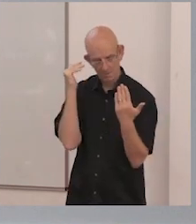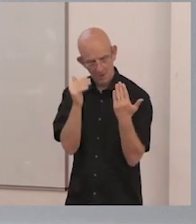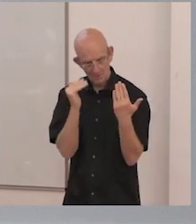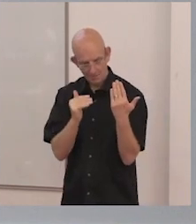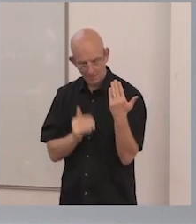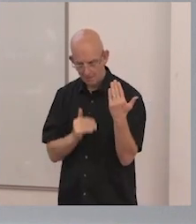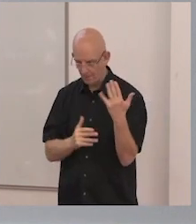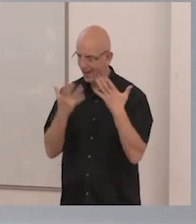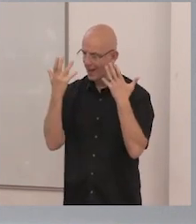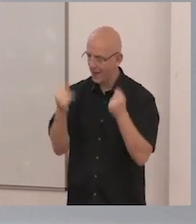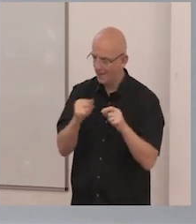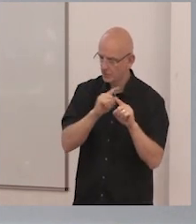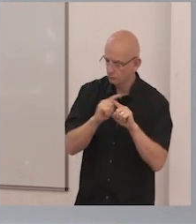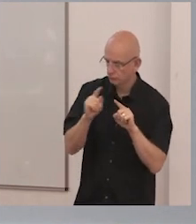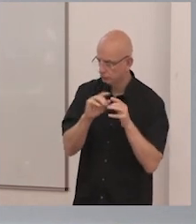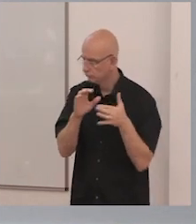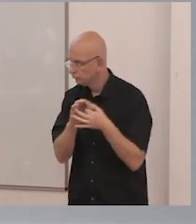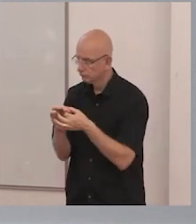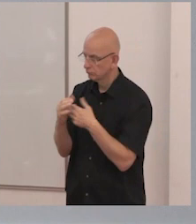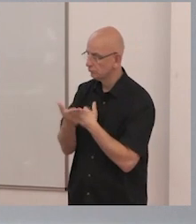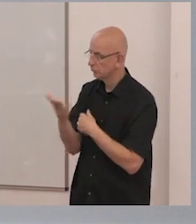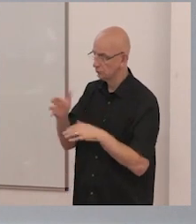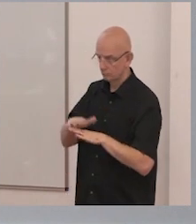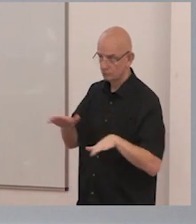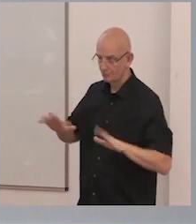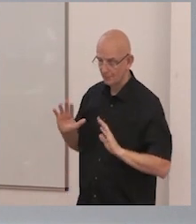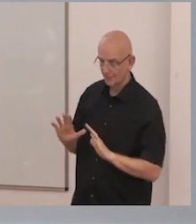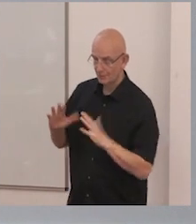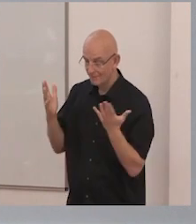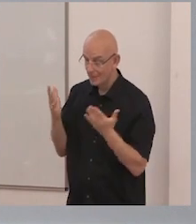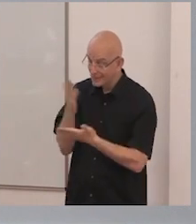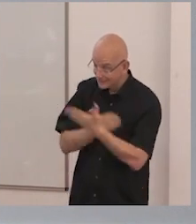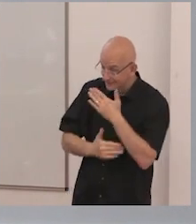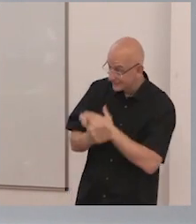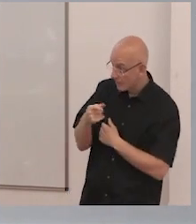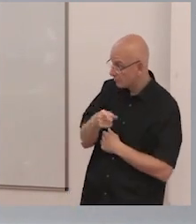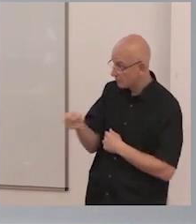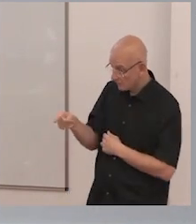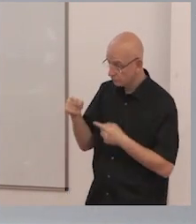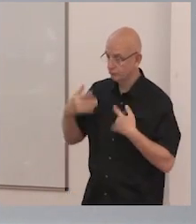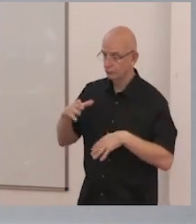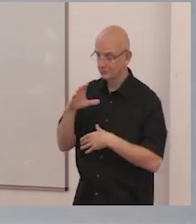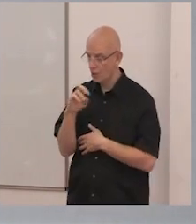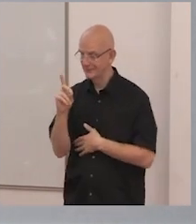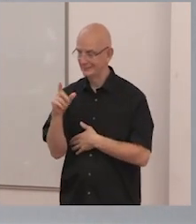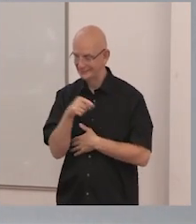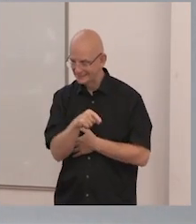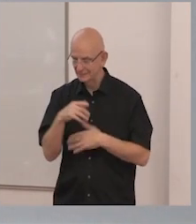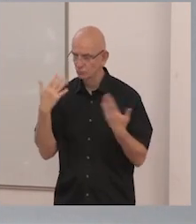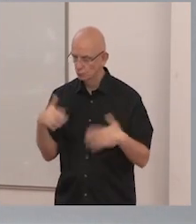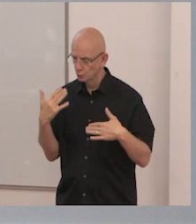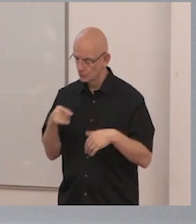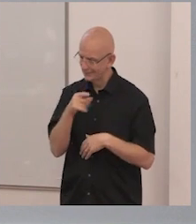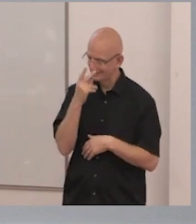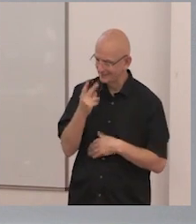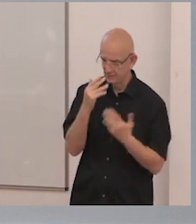at. And you have access to the material that I am talking about, I think, on Discord. You have access to